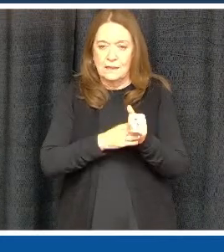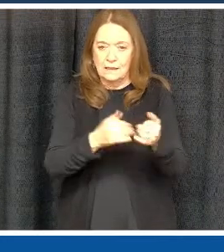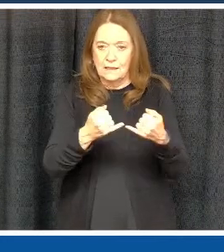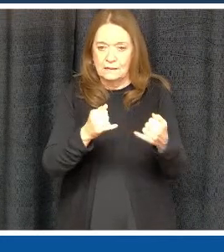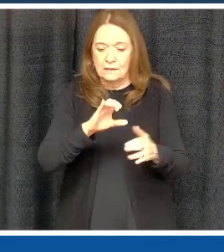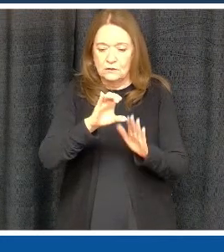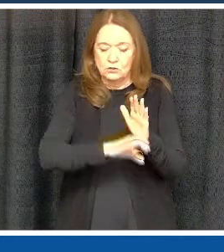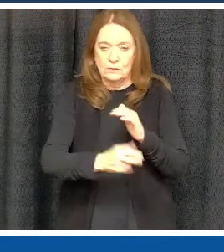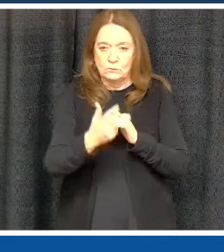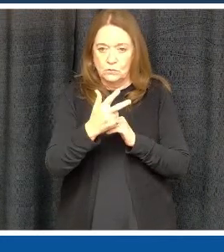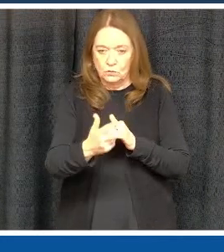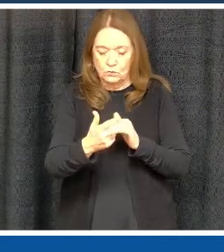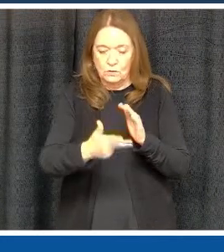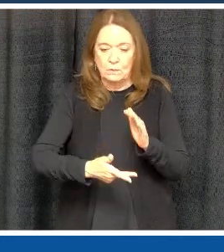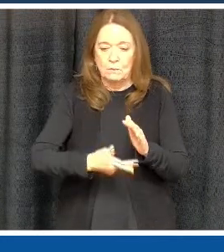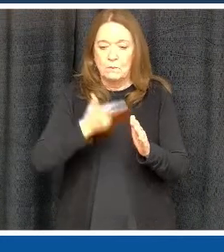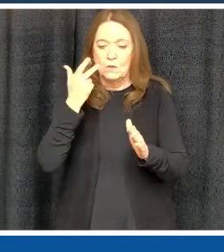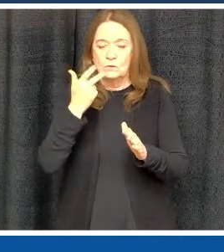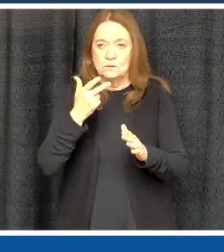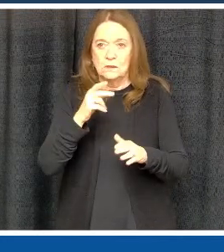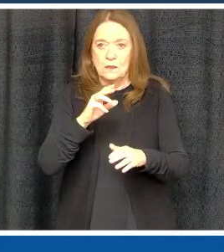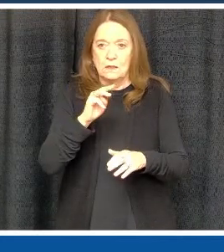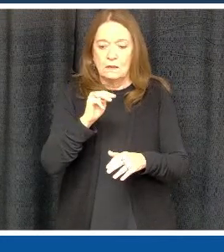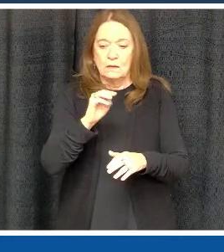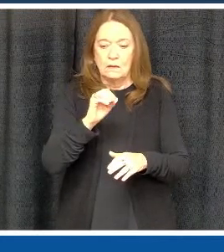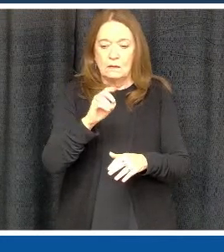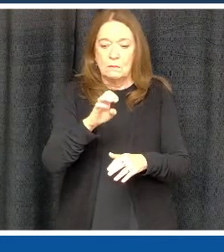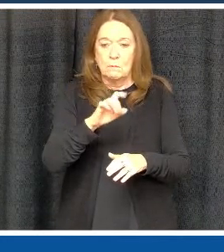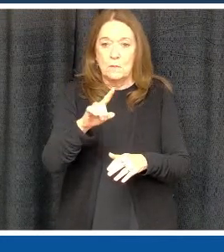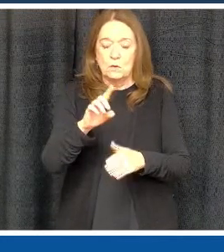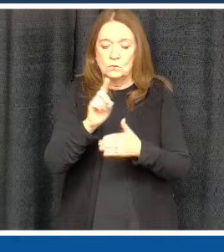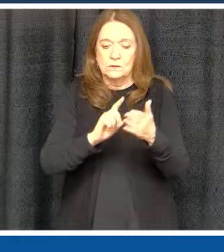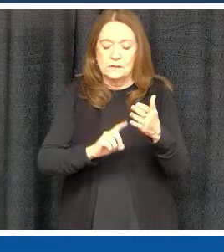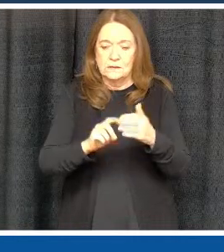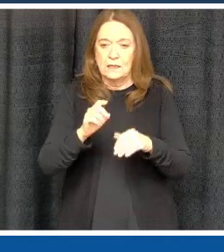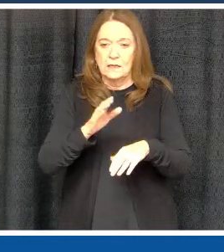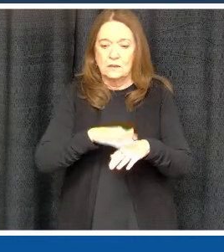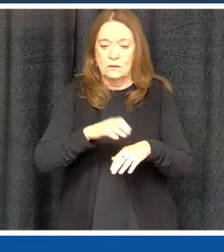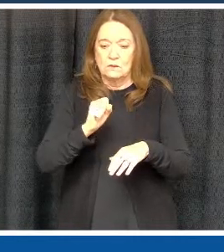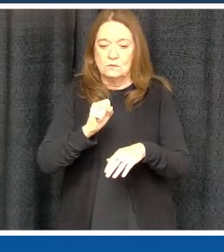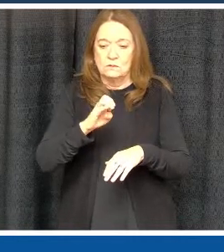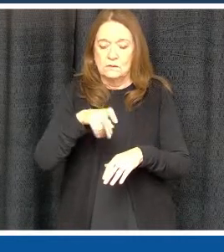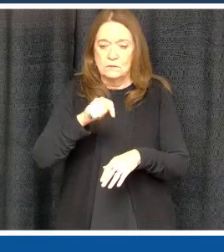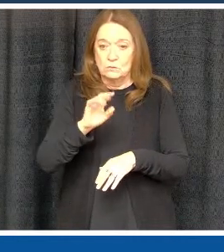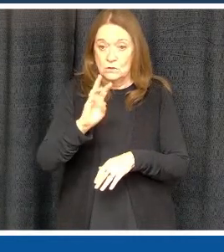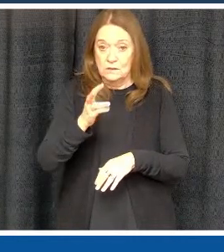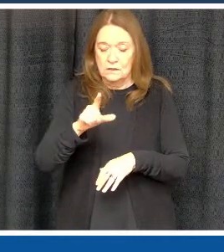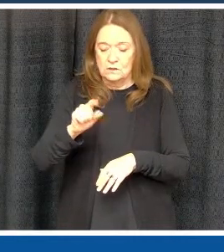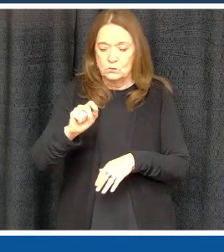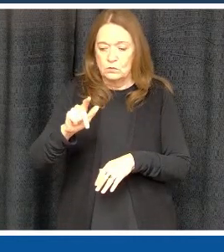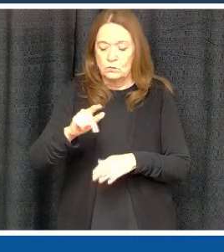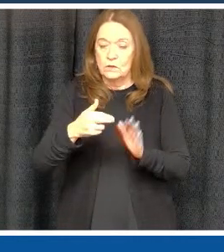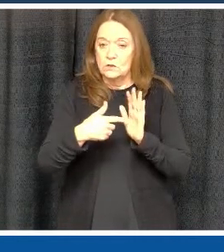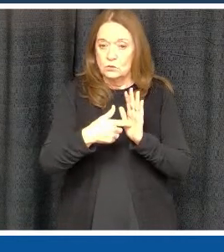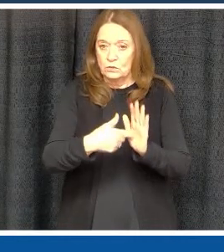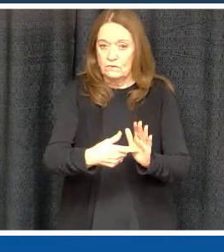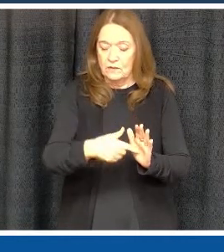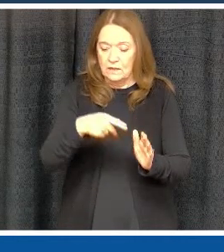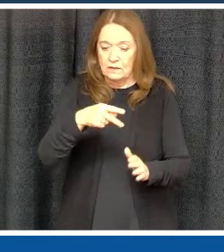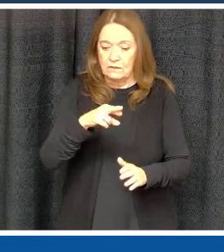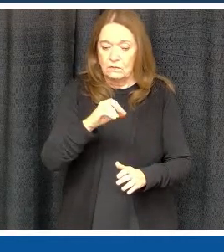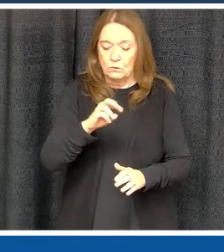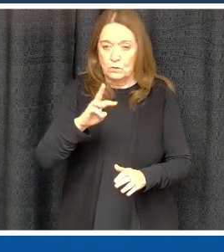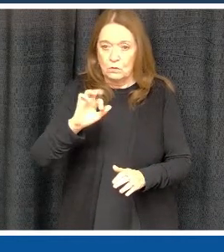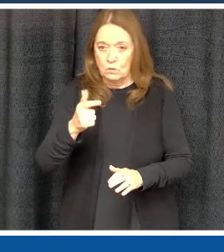3, multimodal design, on 6 September 2023 to reflect the ProWalk